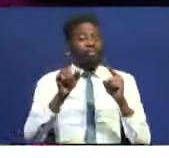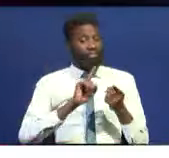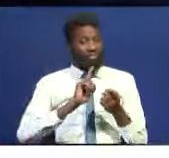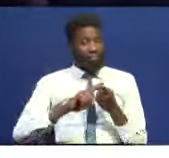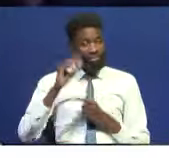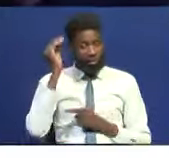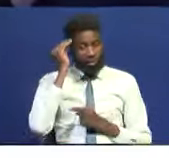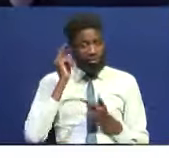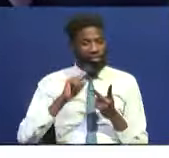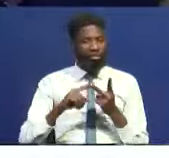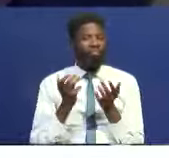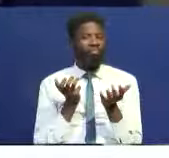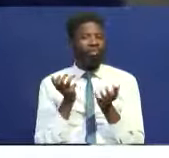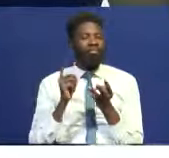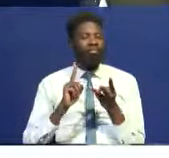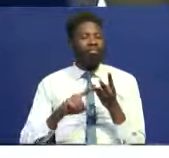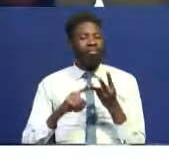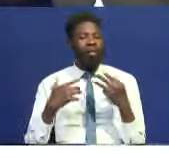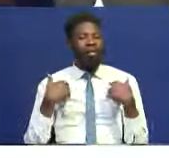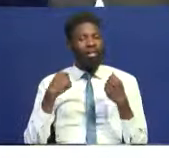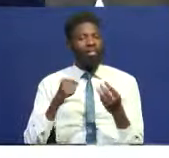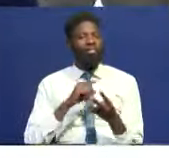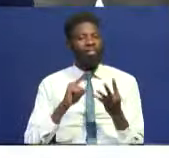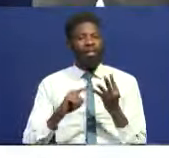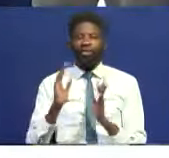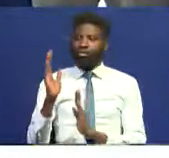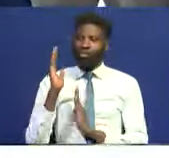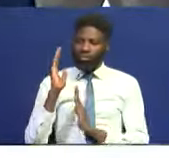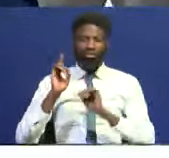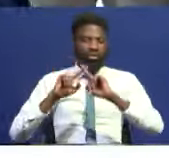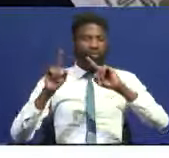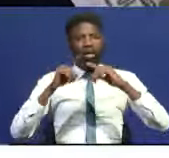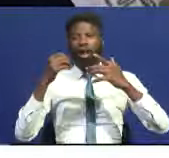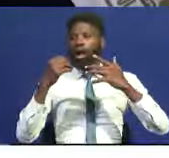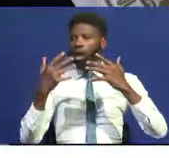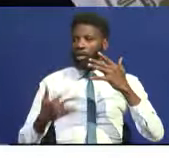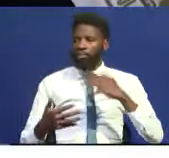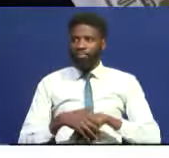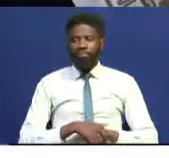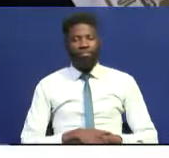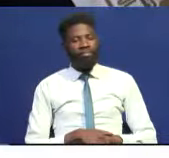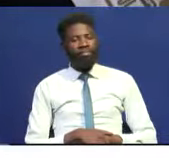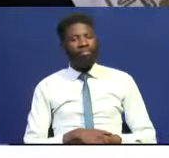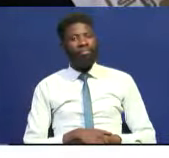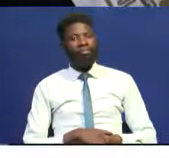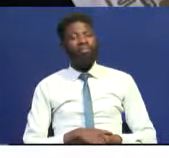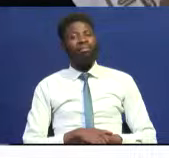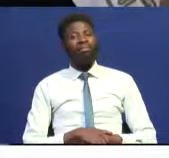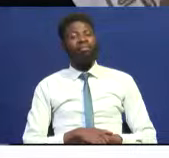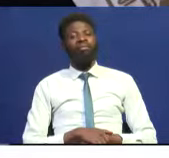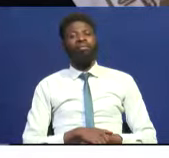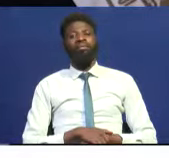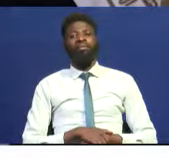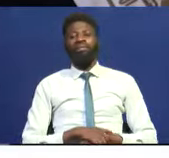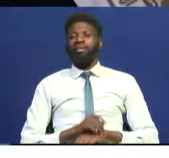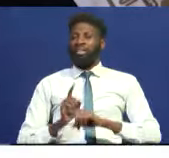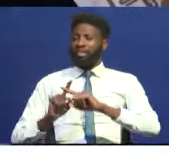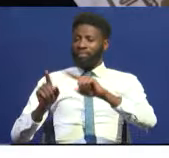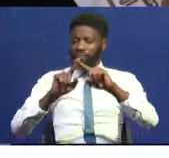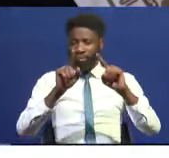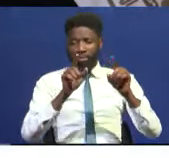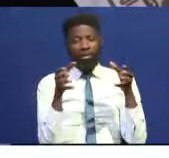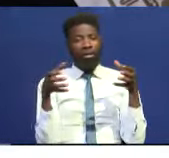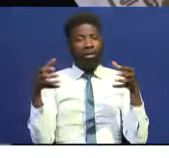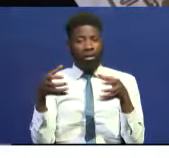elimu, biashara, afya, sekta ya usalama miongoni mwa sekta nyingine. A number of other Egyptian companies are also